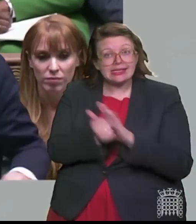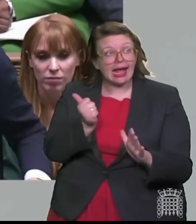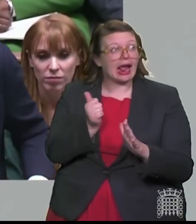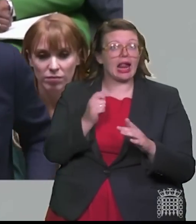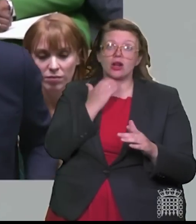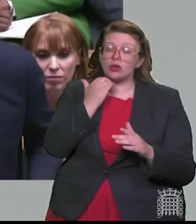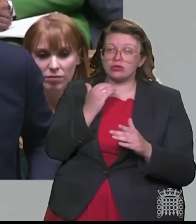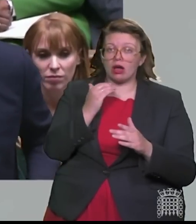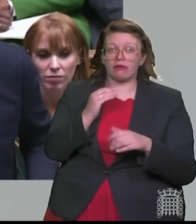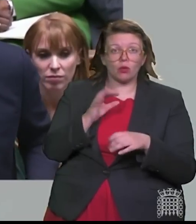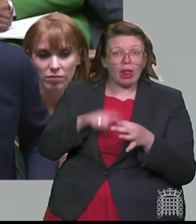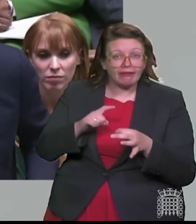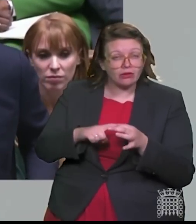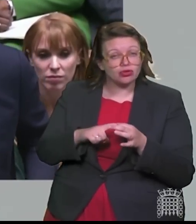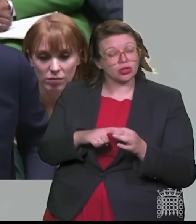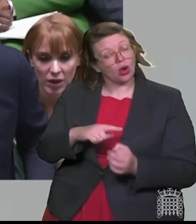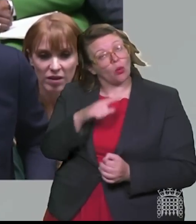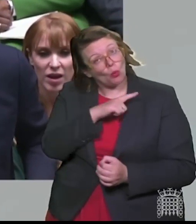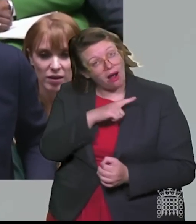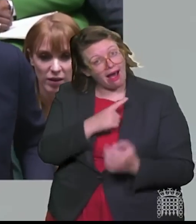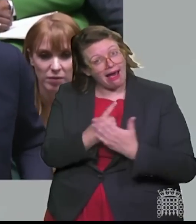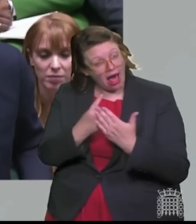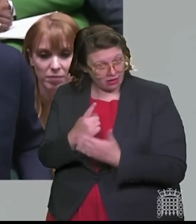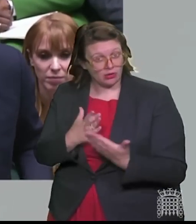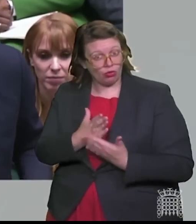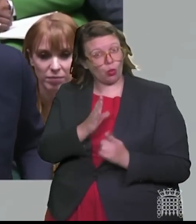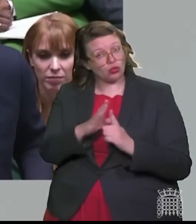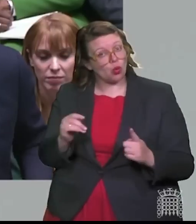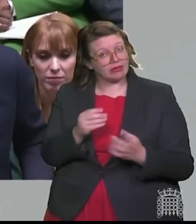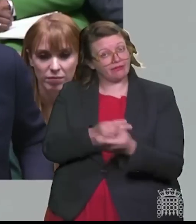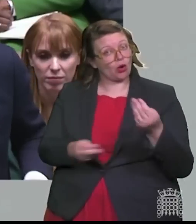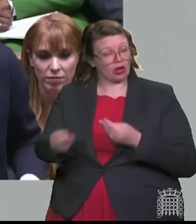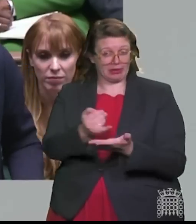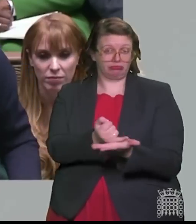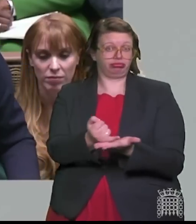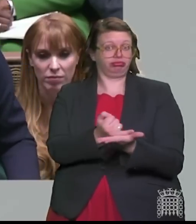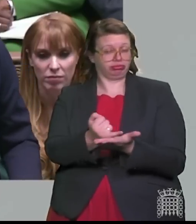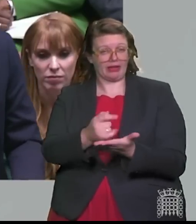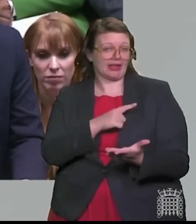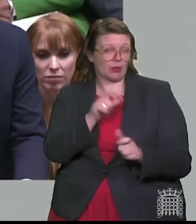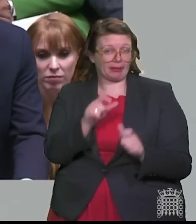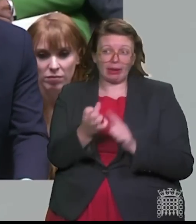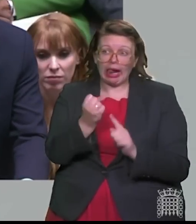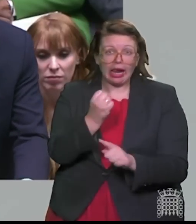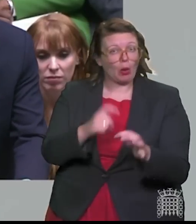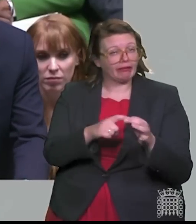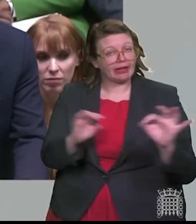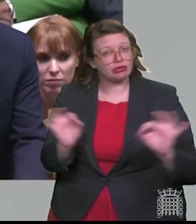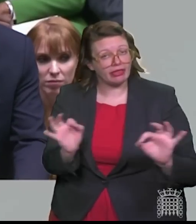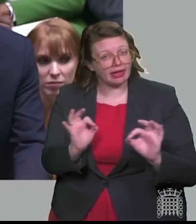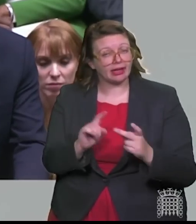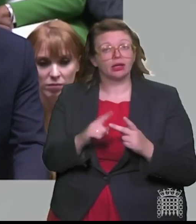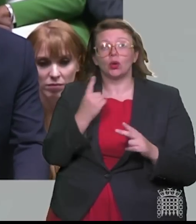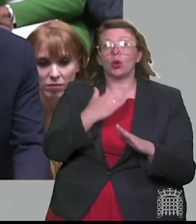shortages is the low-wage Tory economy. Under his government's rules, Businesses in IT,